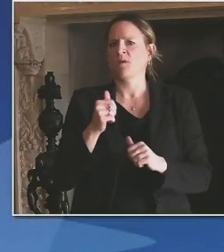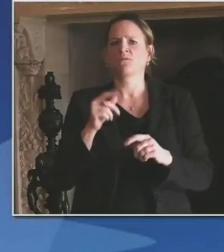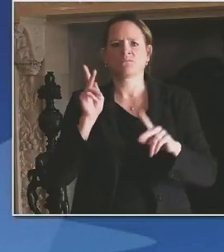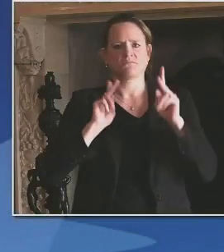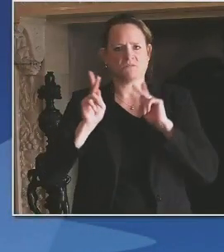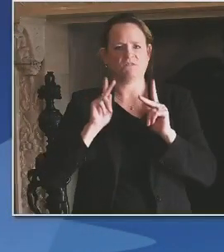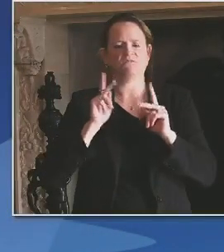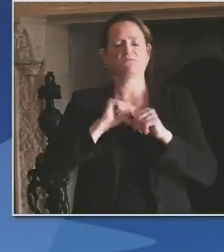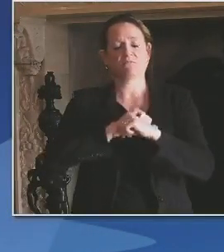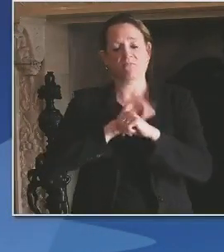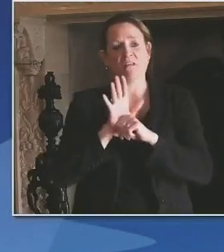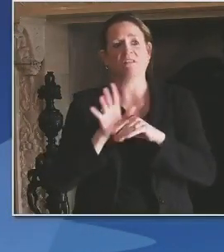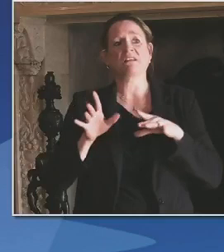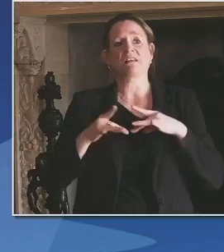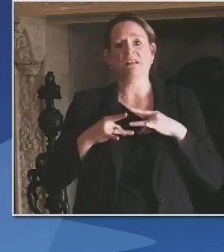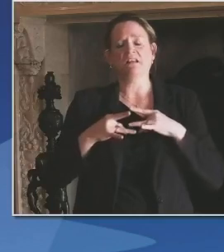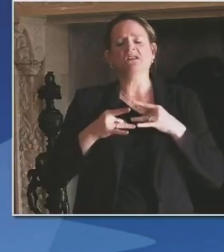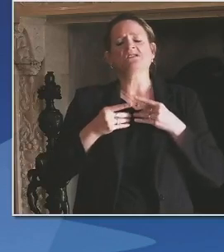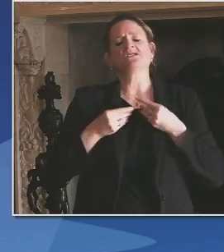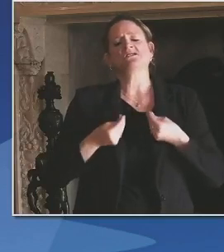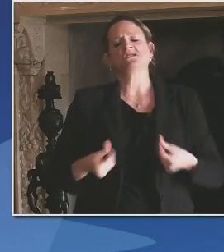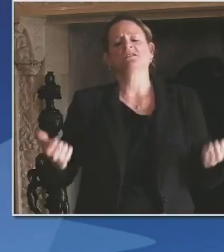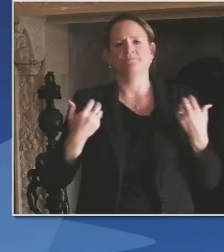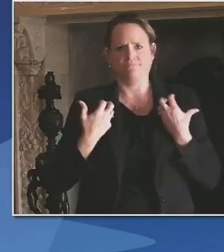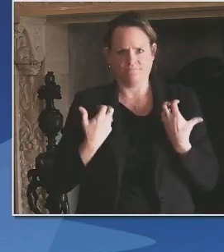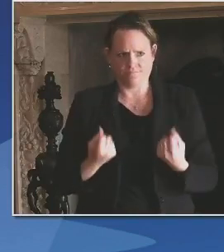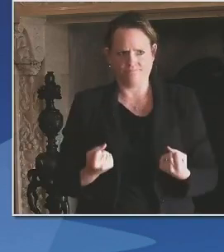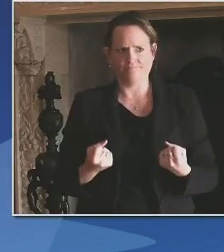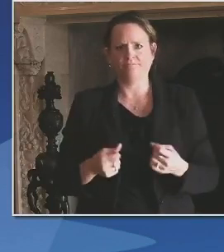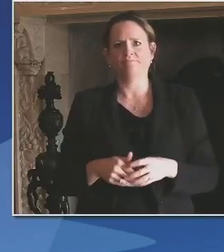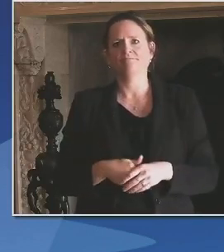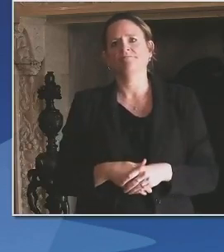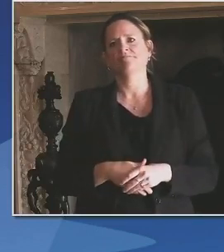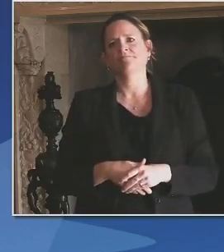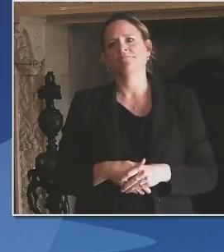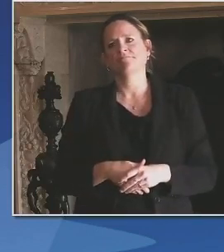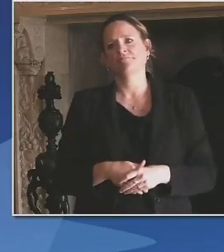NBC 26 in Green Bay. Abigail.